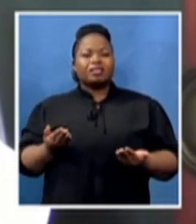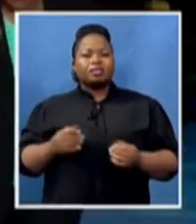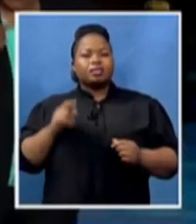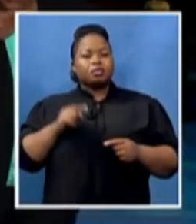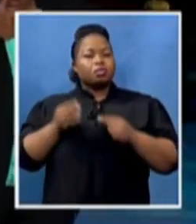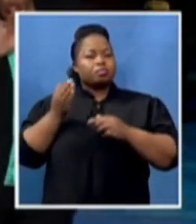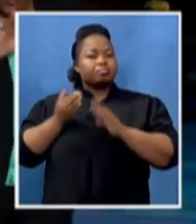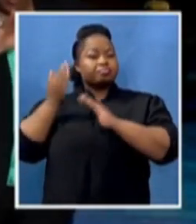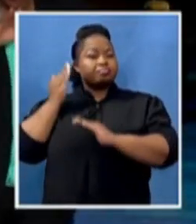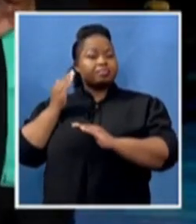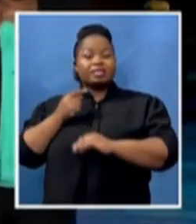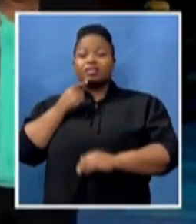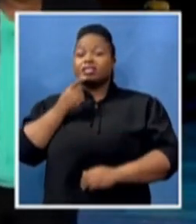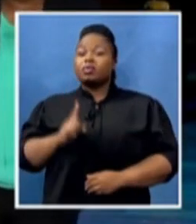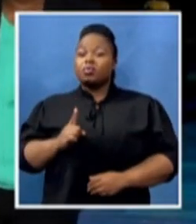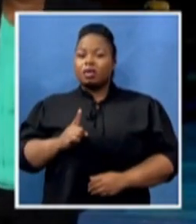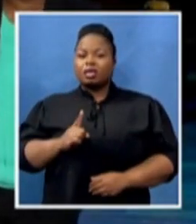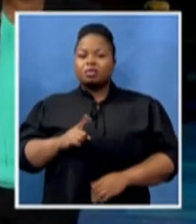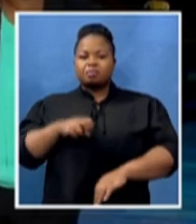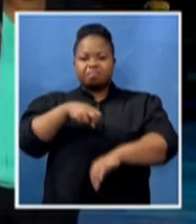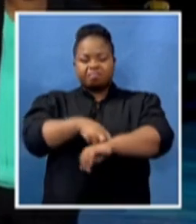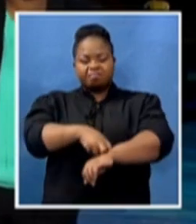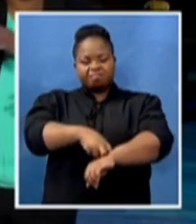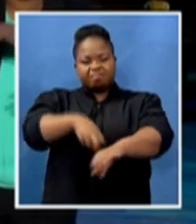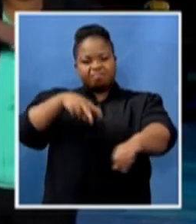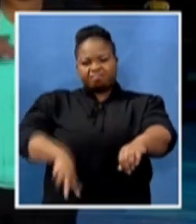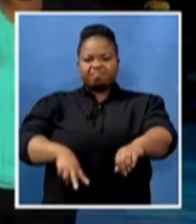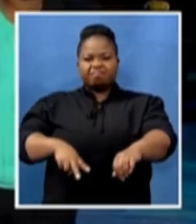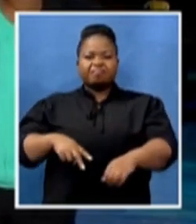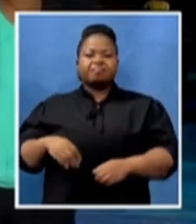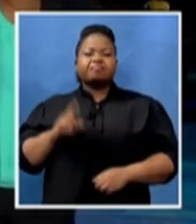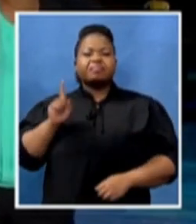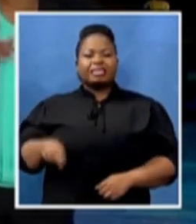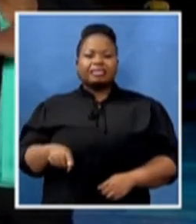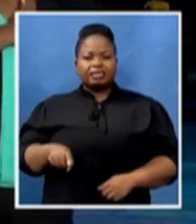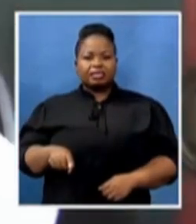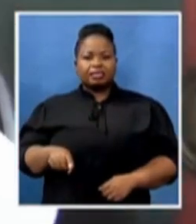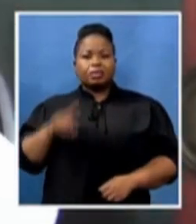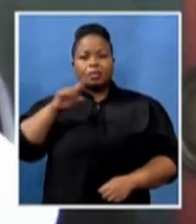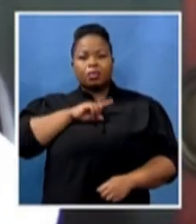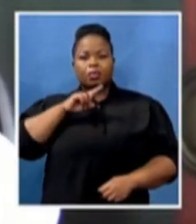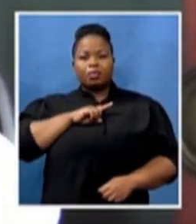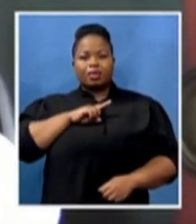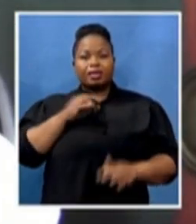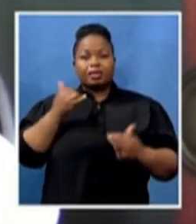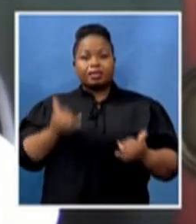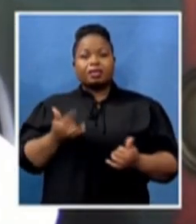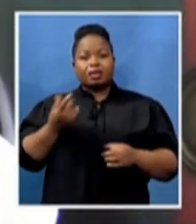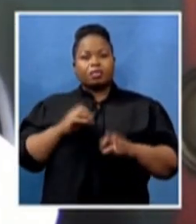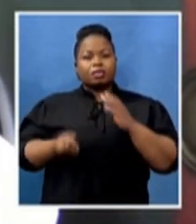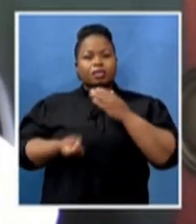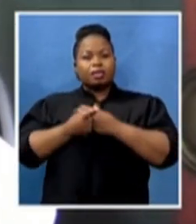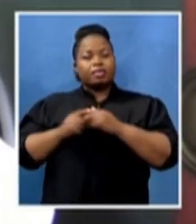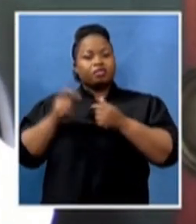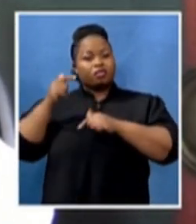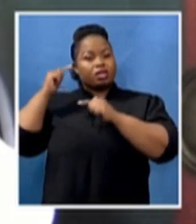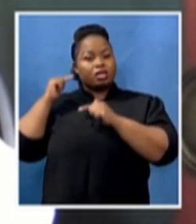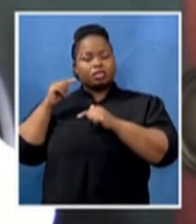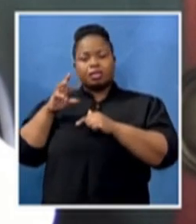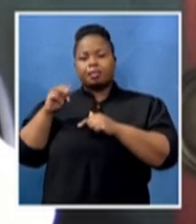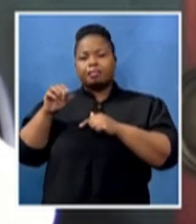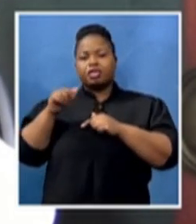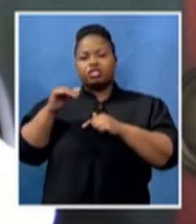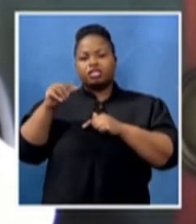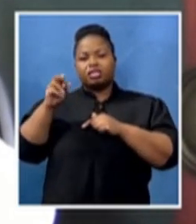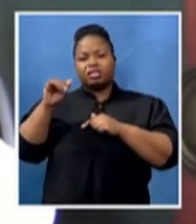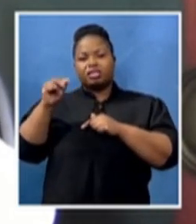off our necks." These words resonate with the legacy of Mashinini. He dedicated his life to getting our